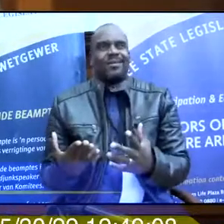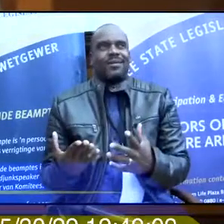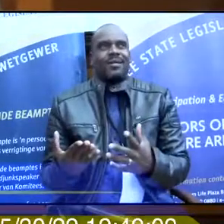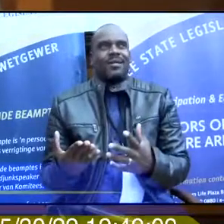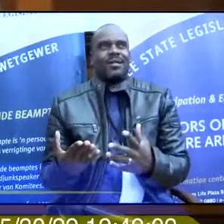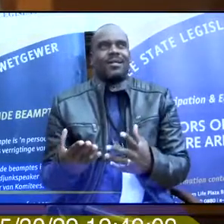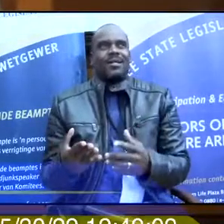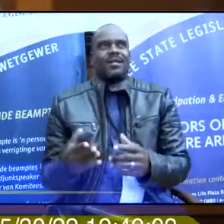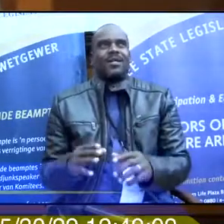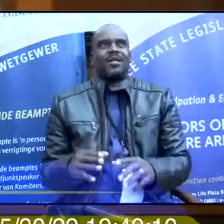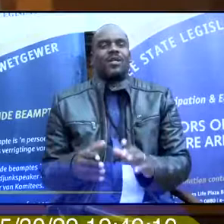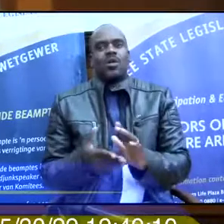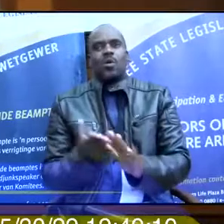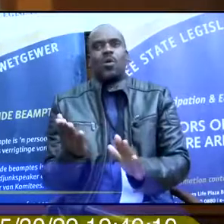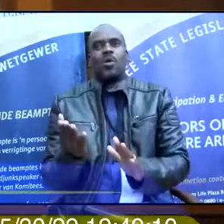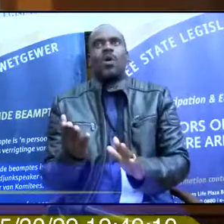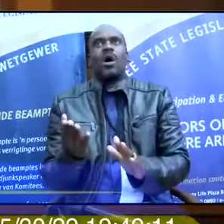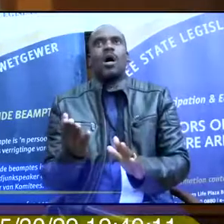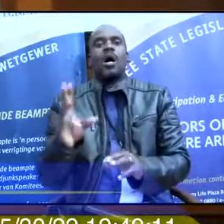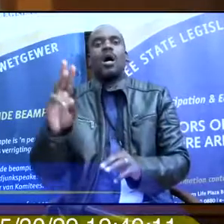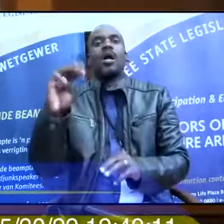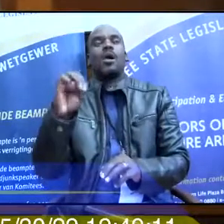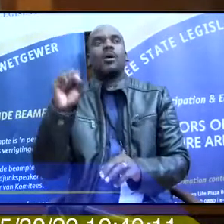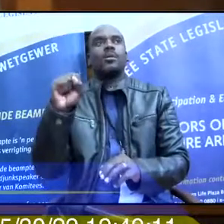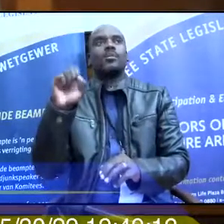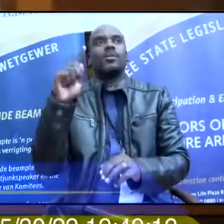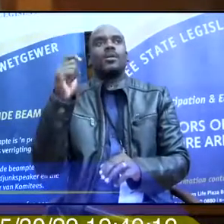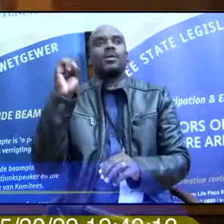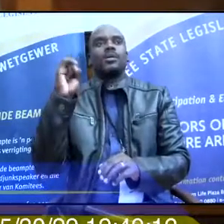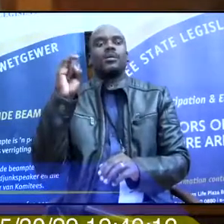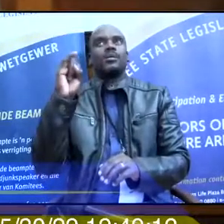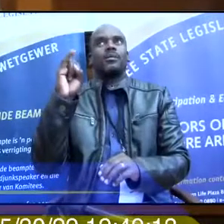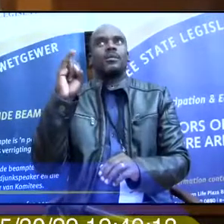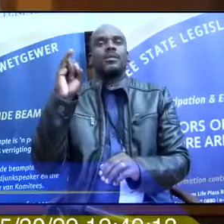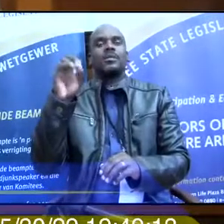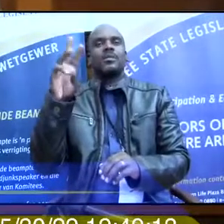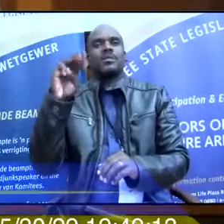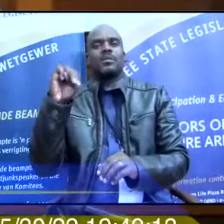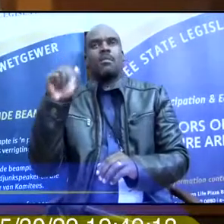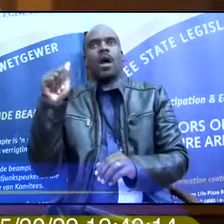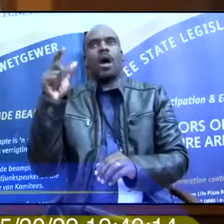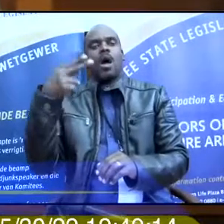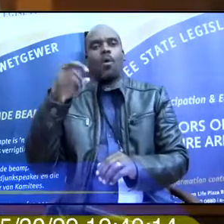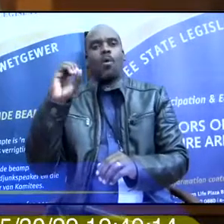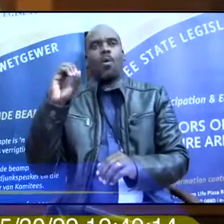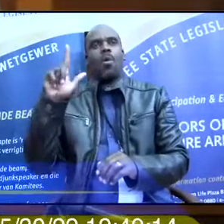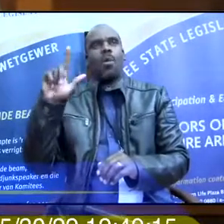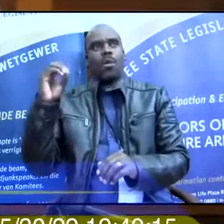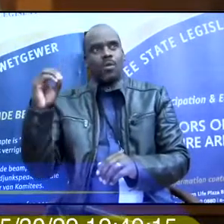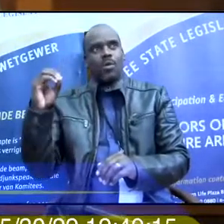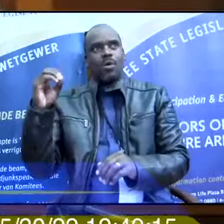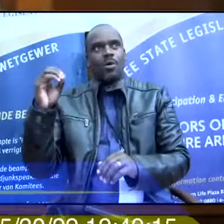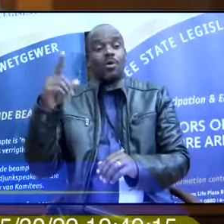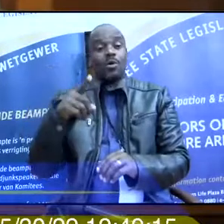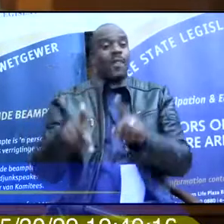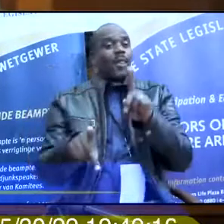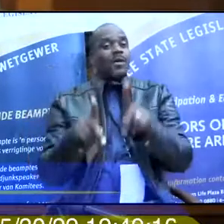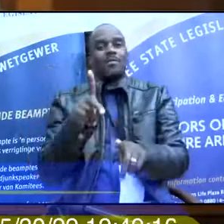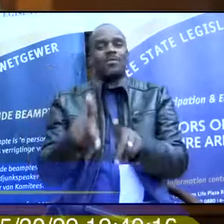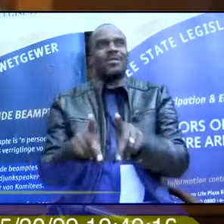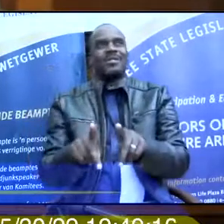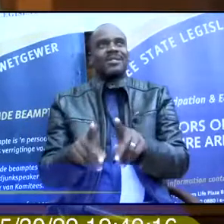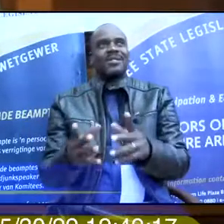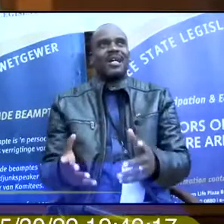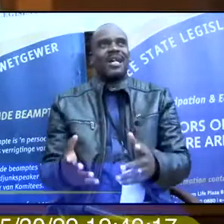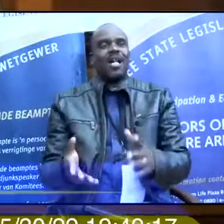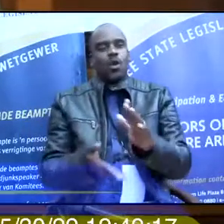maholo where we lost many employees who were dismissed because of political battles go in